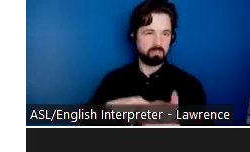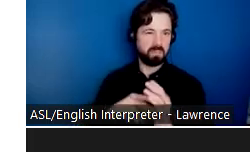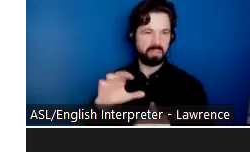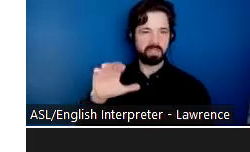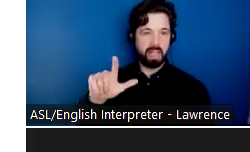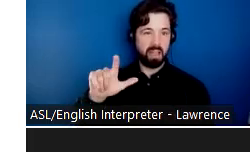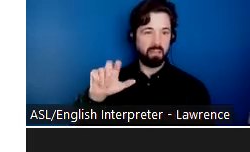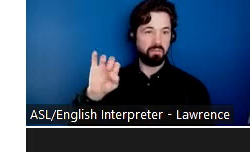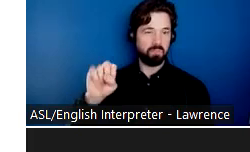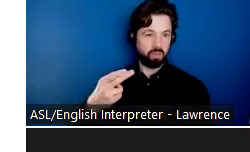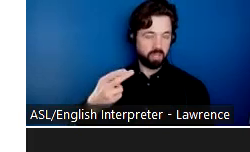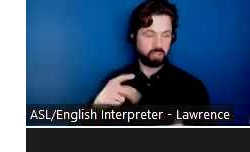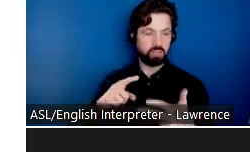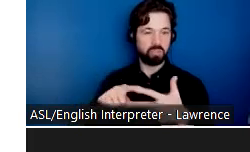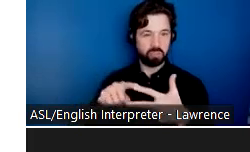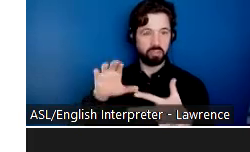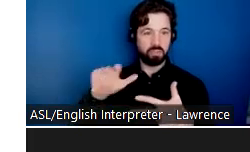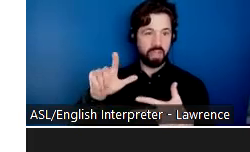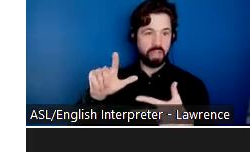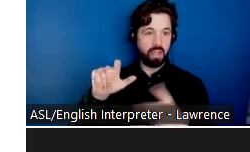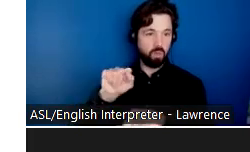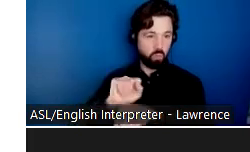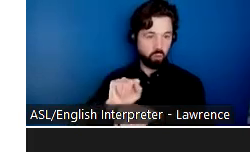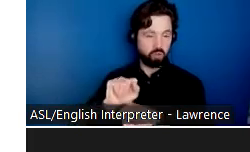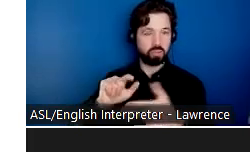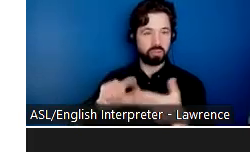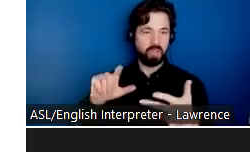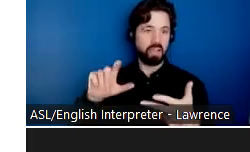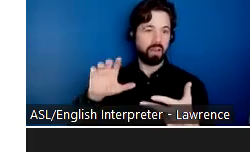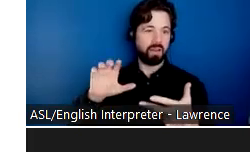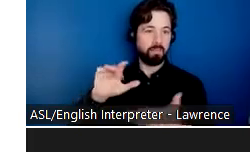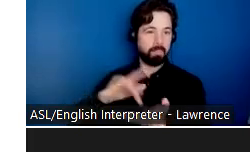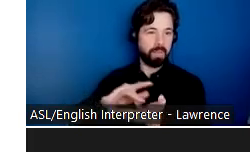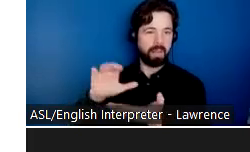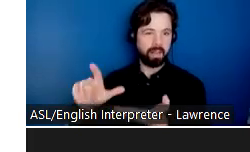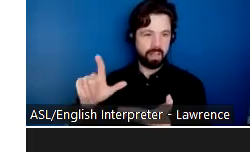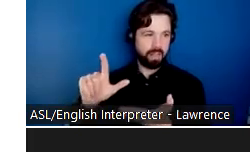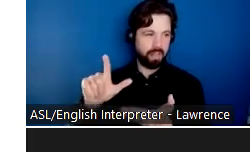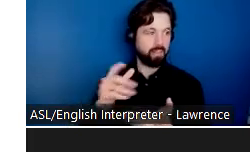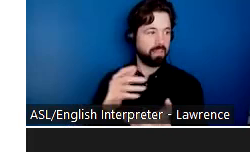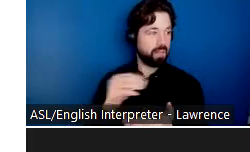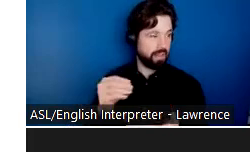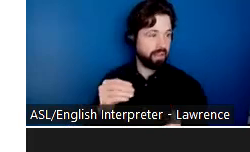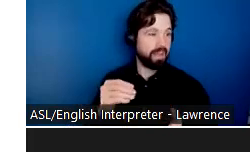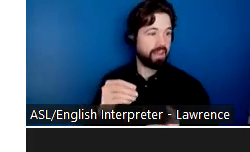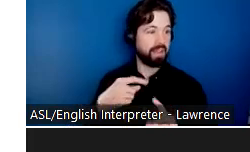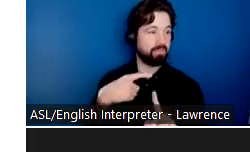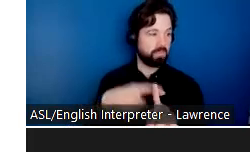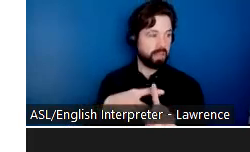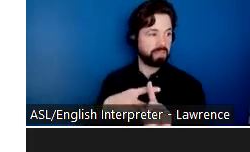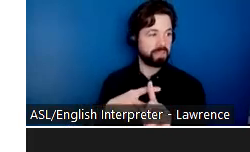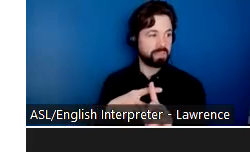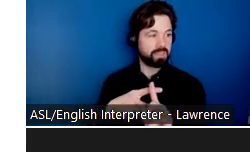Medi-Cal, and through the California Longitudinal Pupil Achievement Data System used